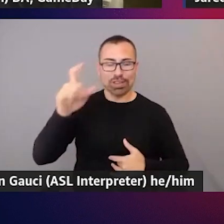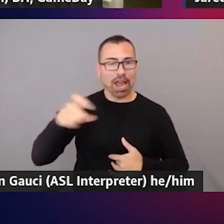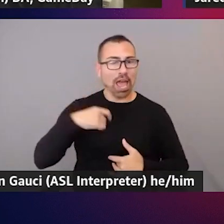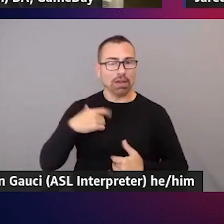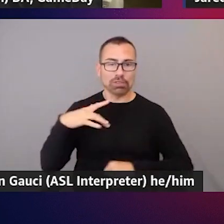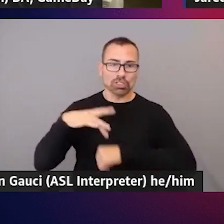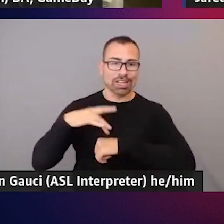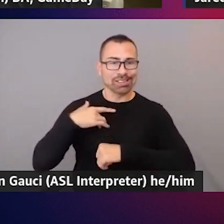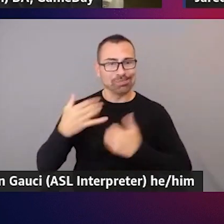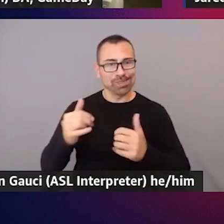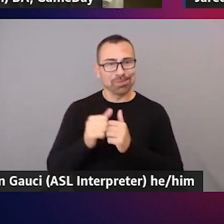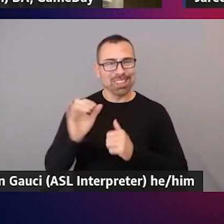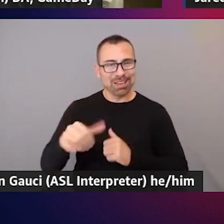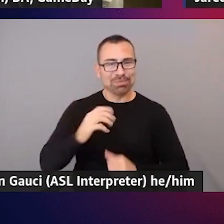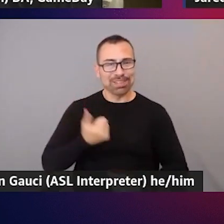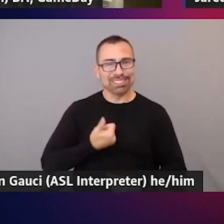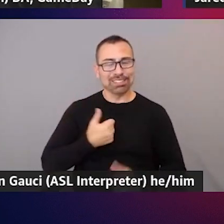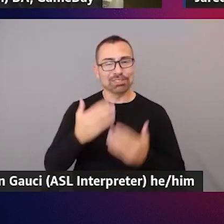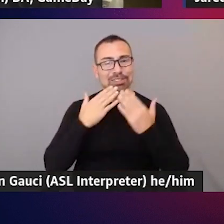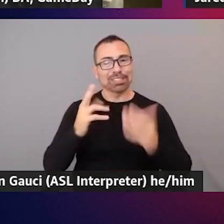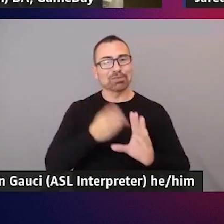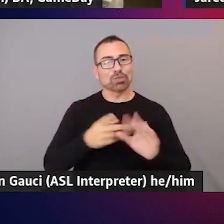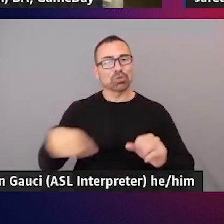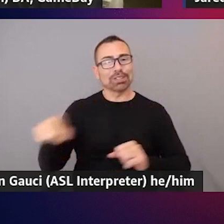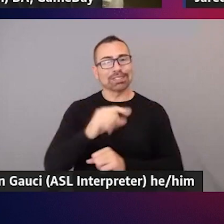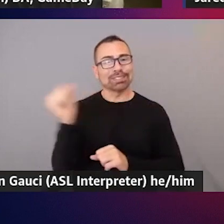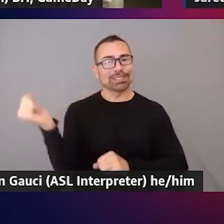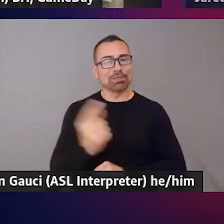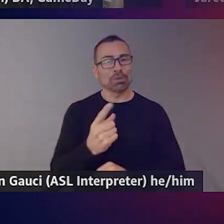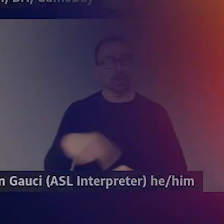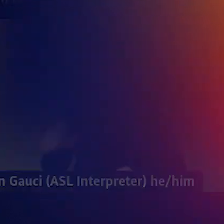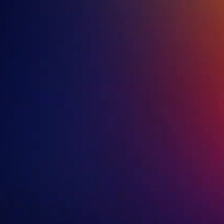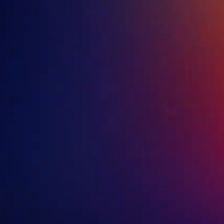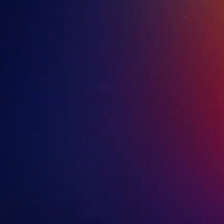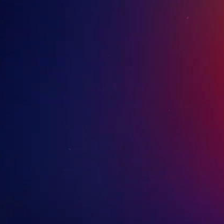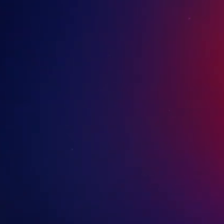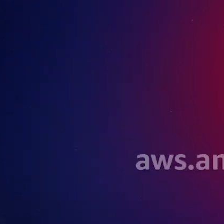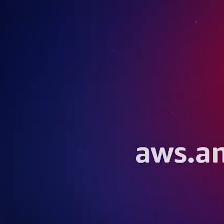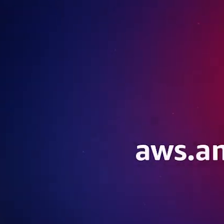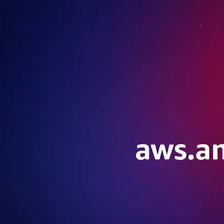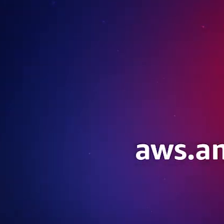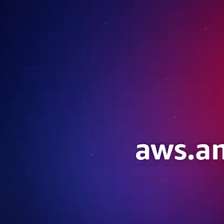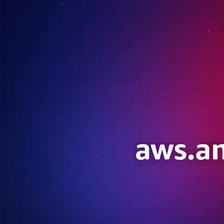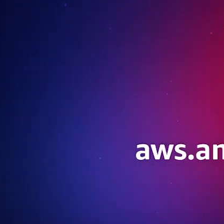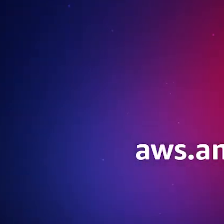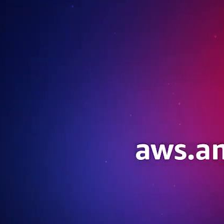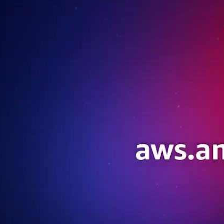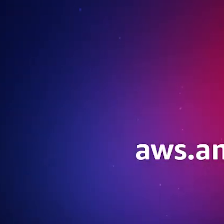And thanks for joining us, everyone. And we'll be back very shortly.